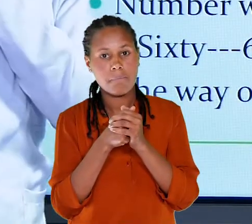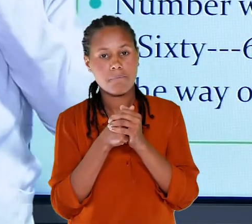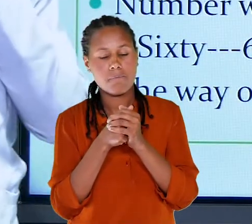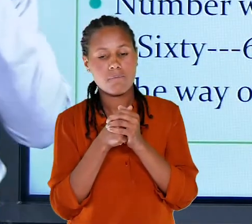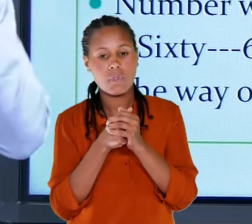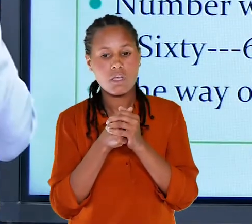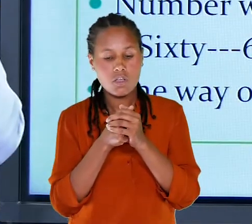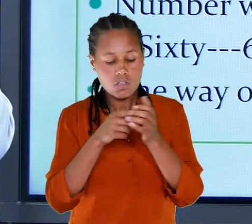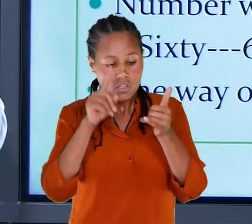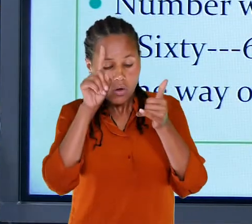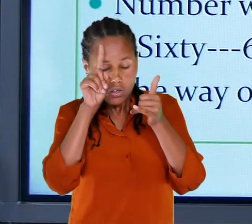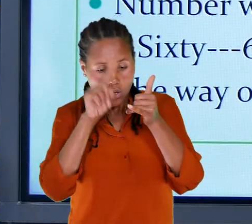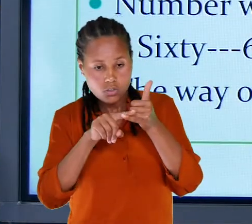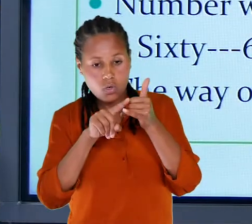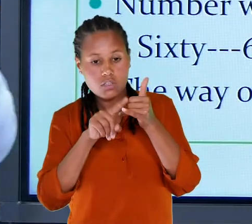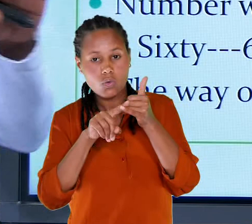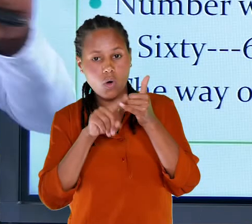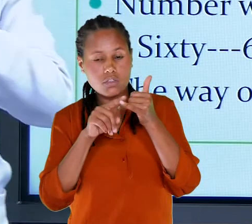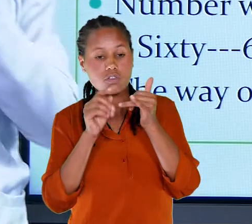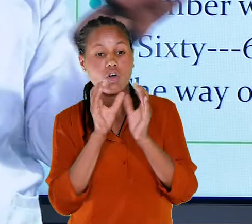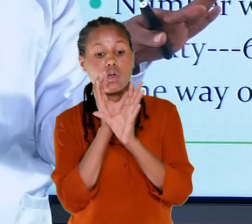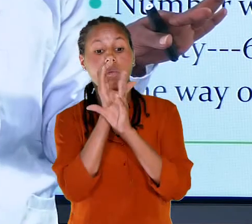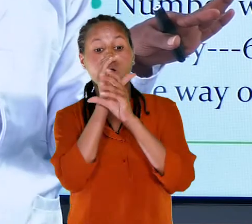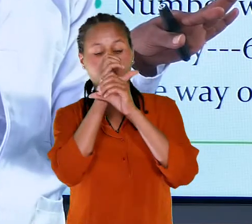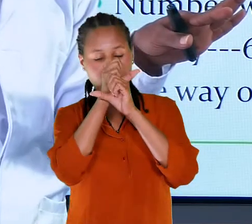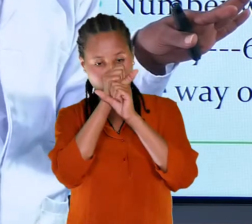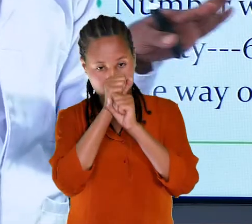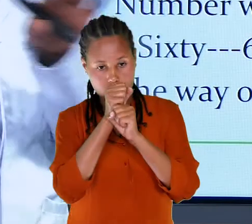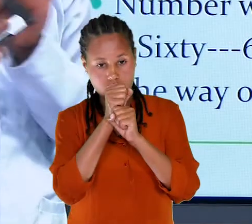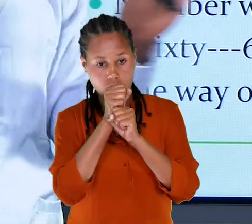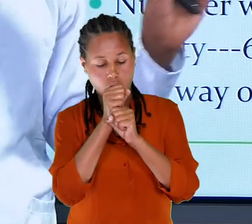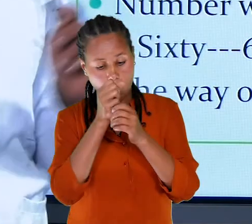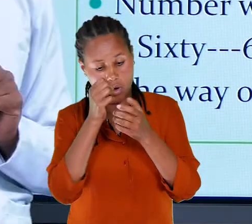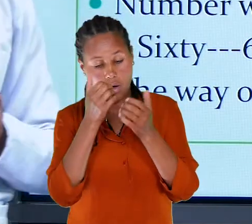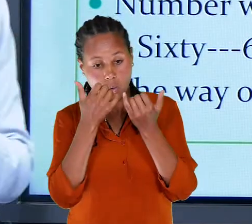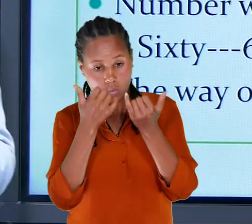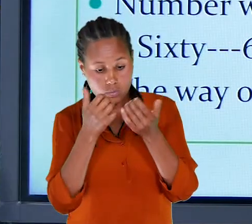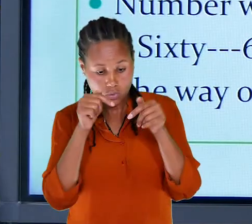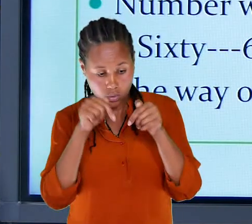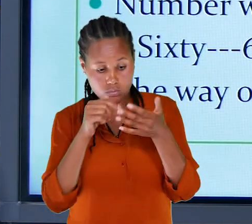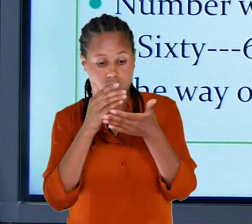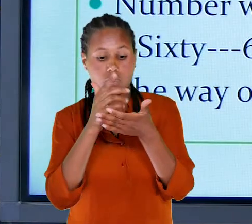The last one is summary. Now we are going to summarize what we learned today.